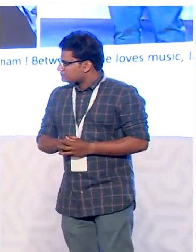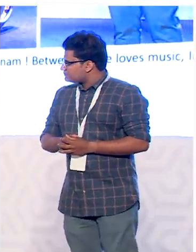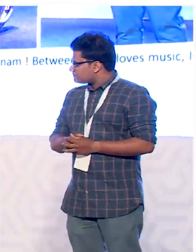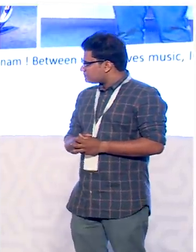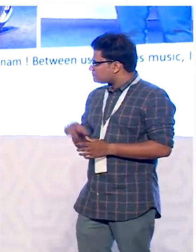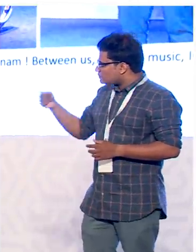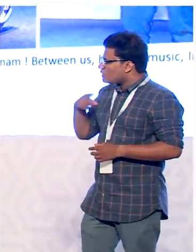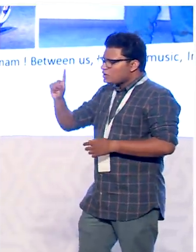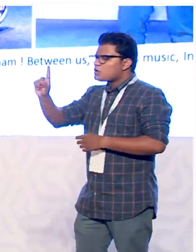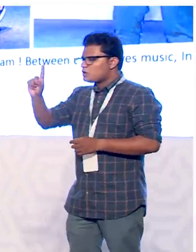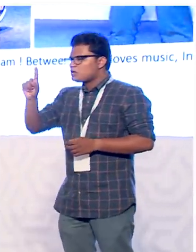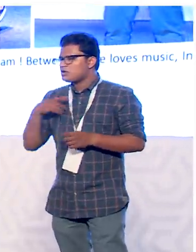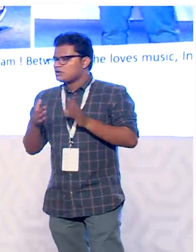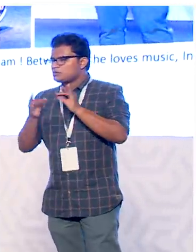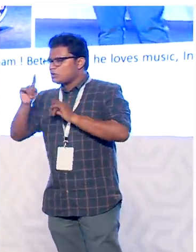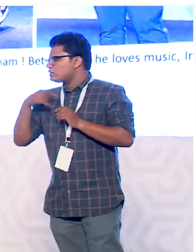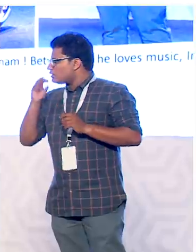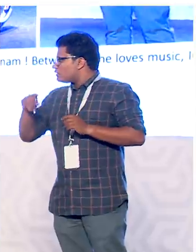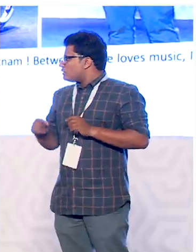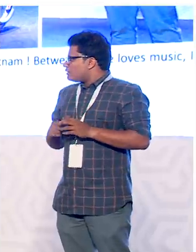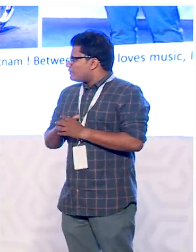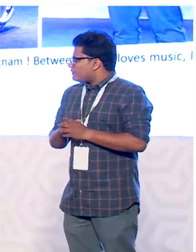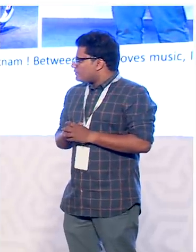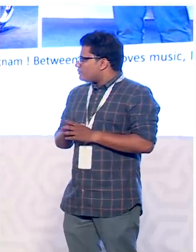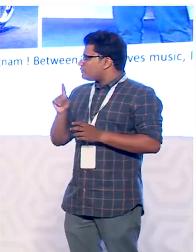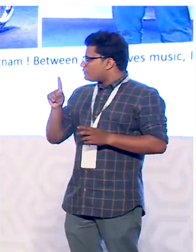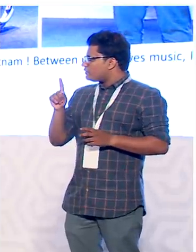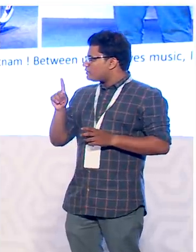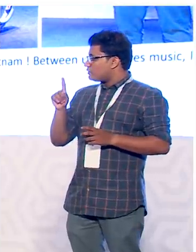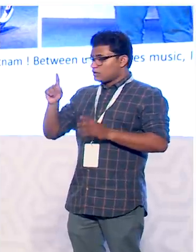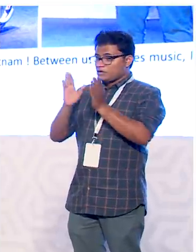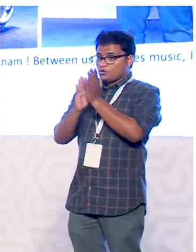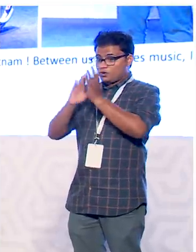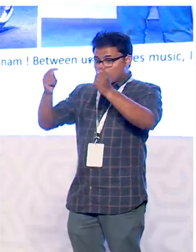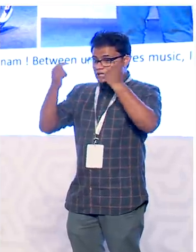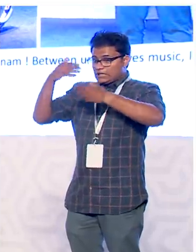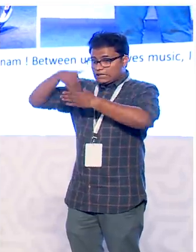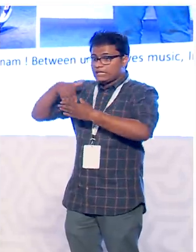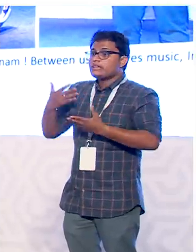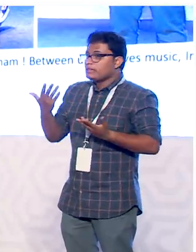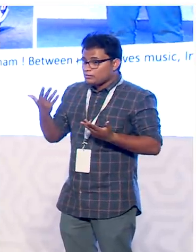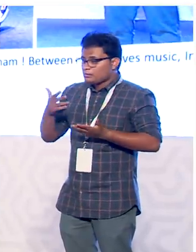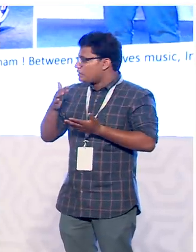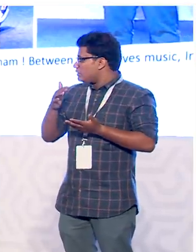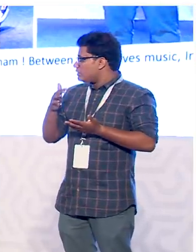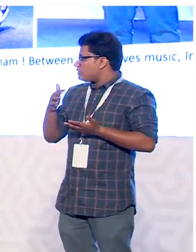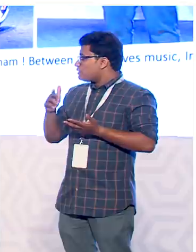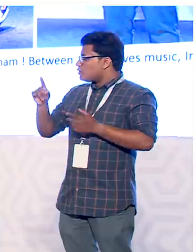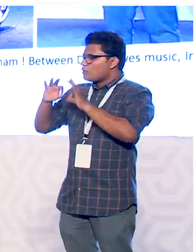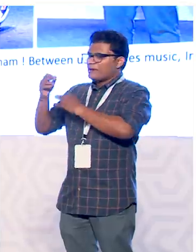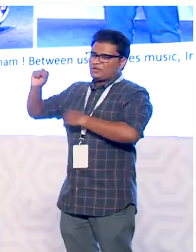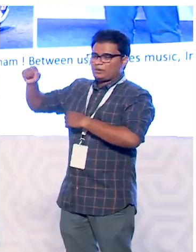I'll just tell you in a small nutshell, when there is a big festival or a ceremony in their